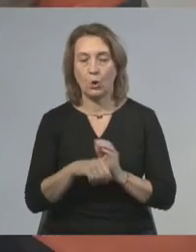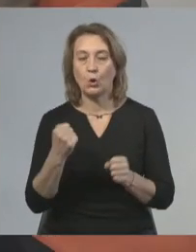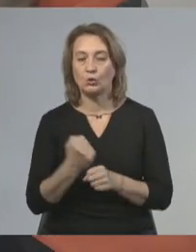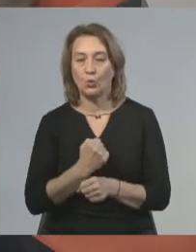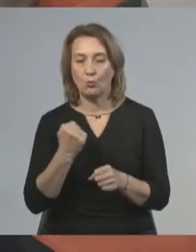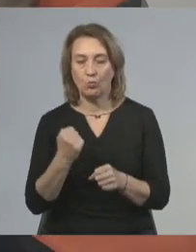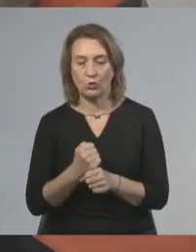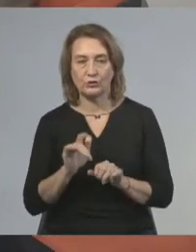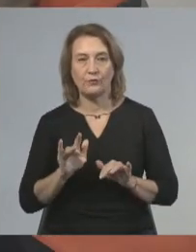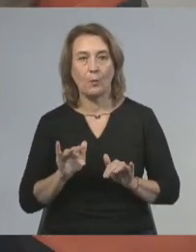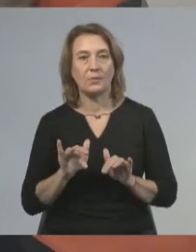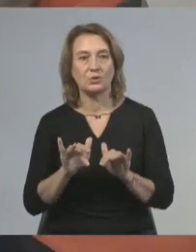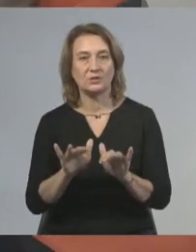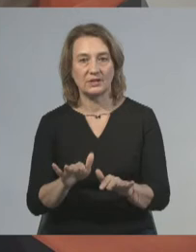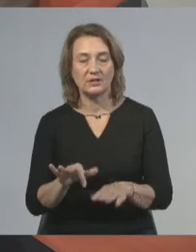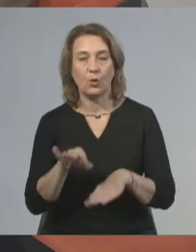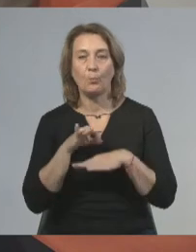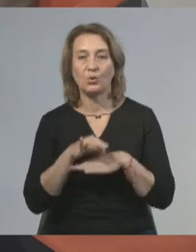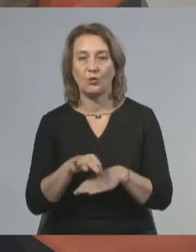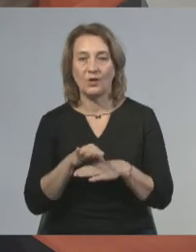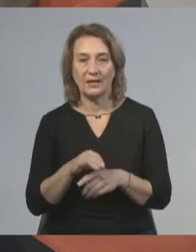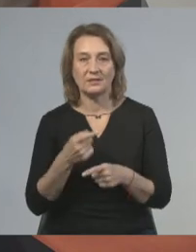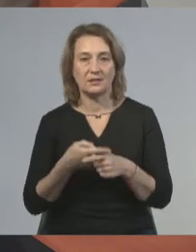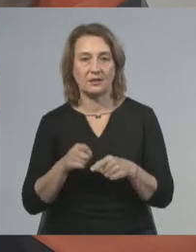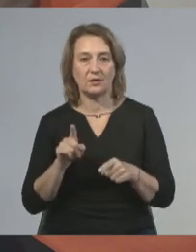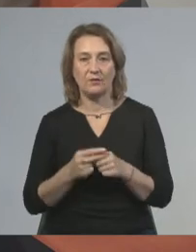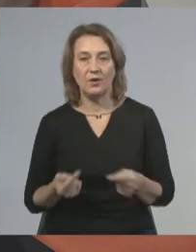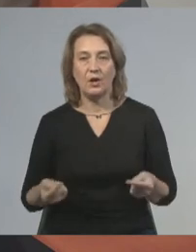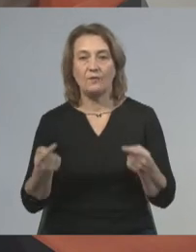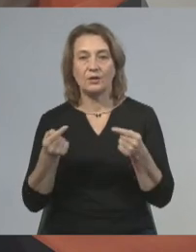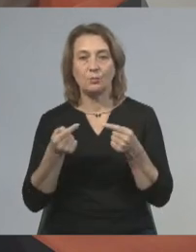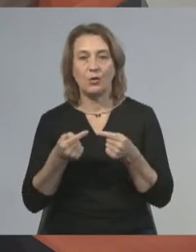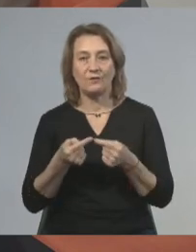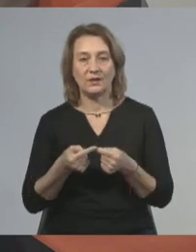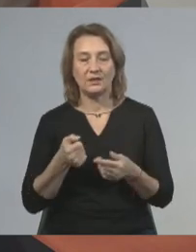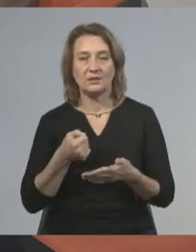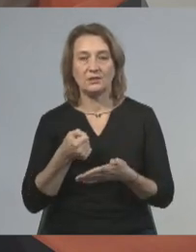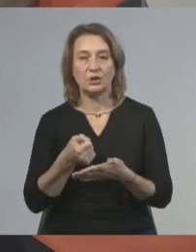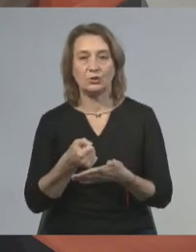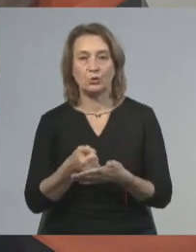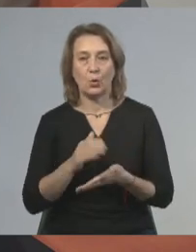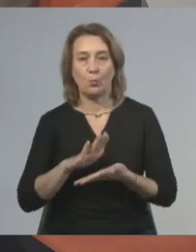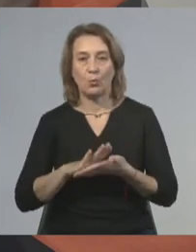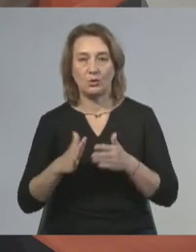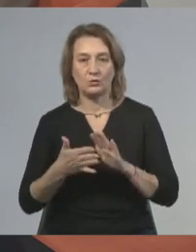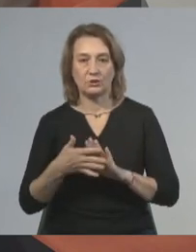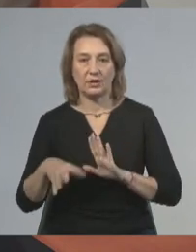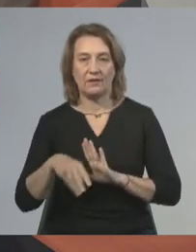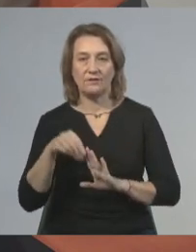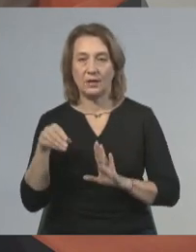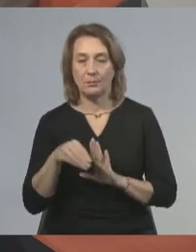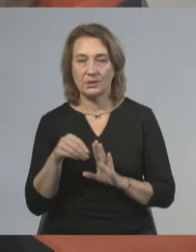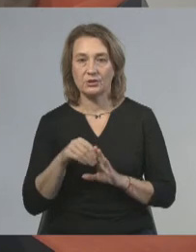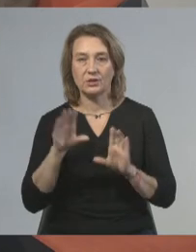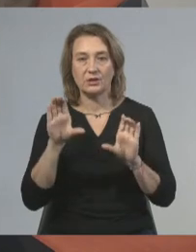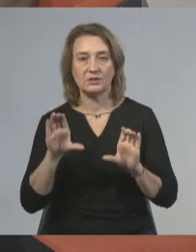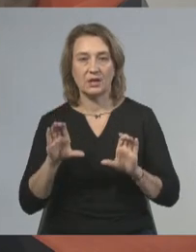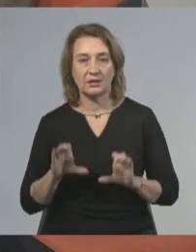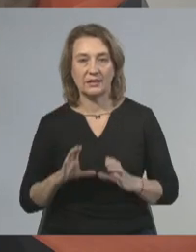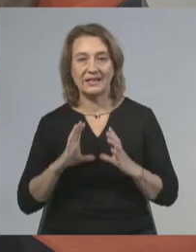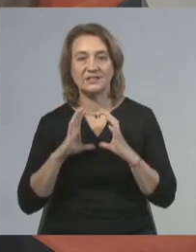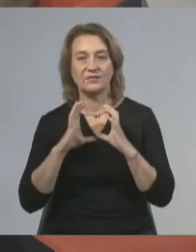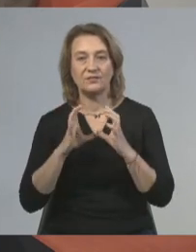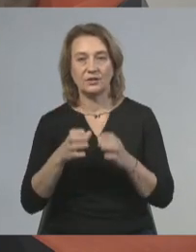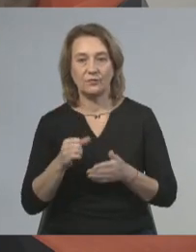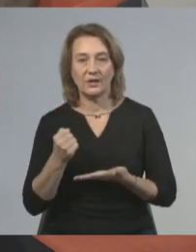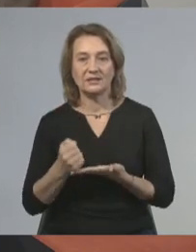preparatory state of the electoral process our first task to do it in correspondence with the provisions of the electoral code